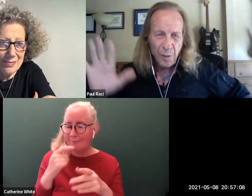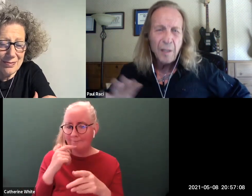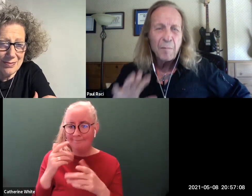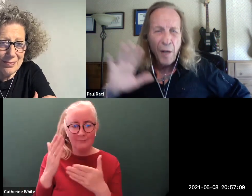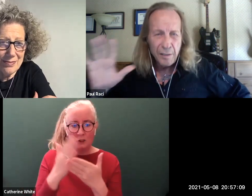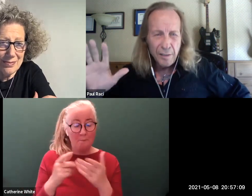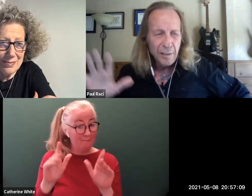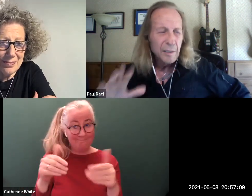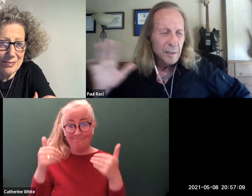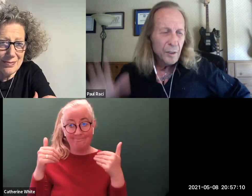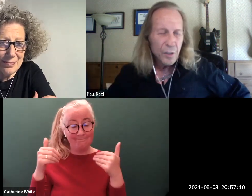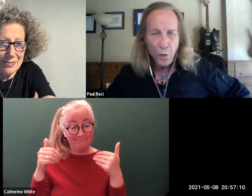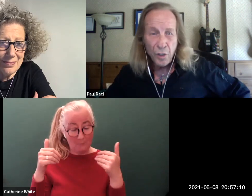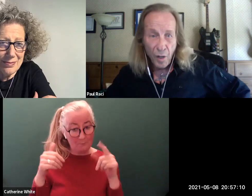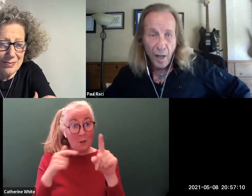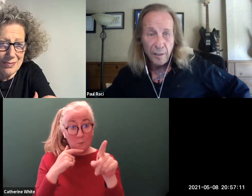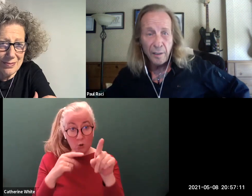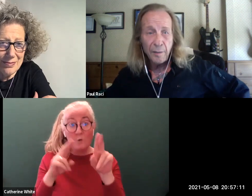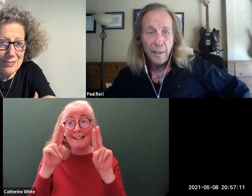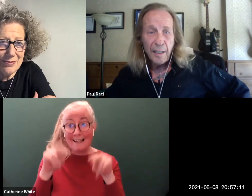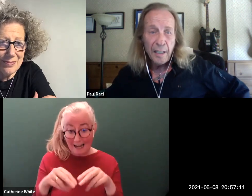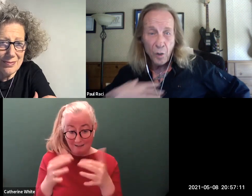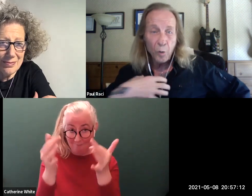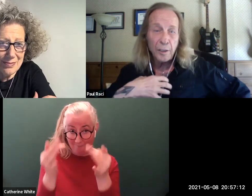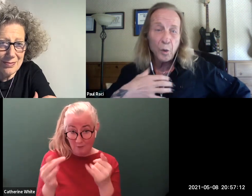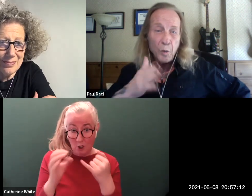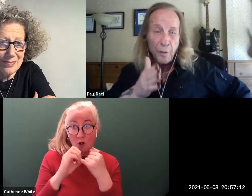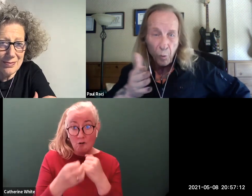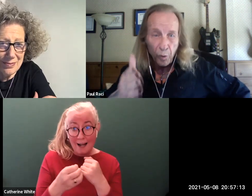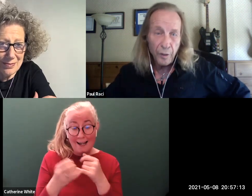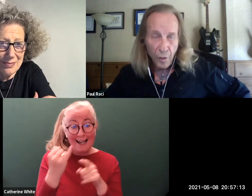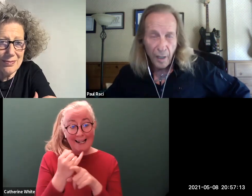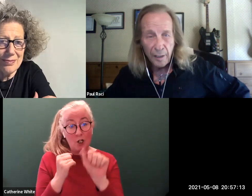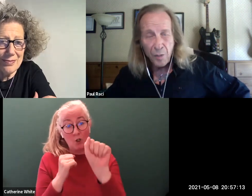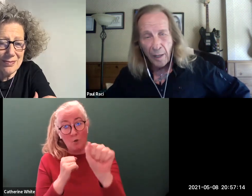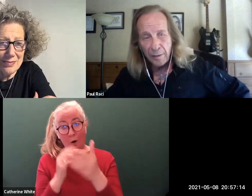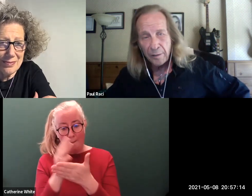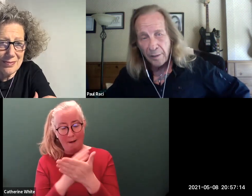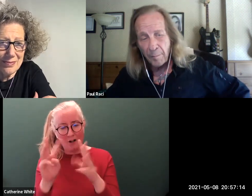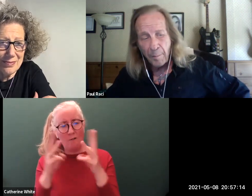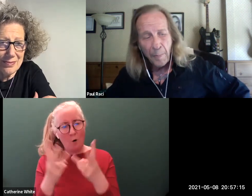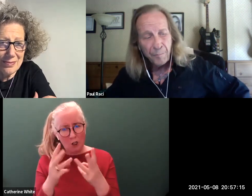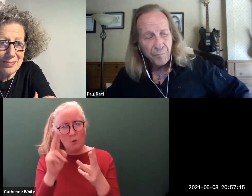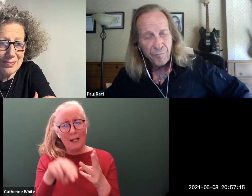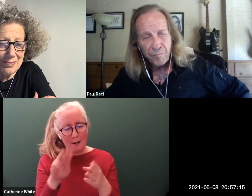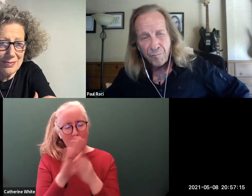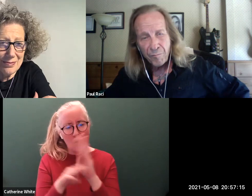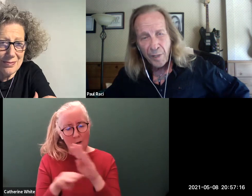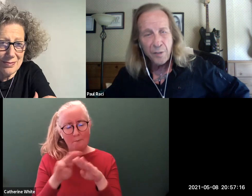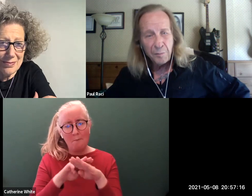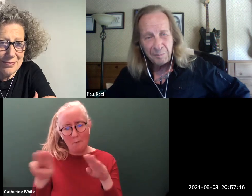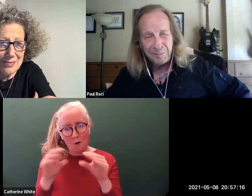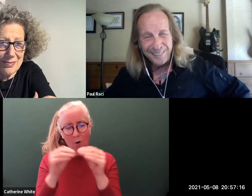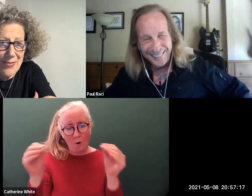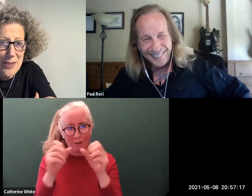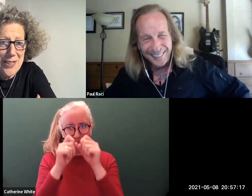approach, but you can certainly try and in your own little groove of the world here, try and expand it. Can't